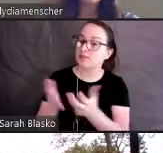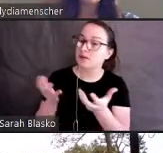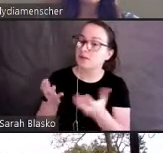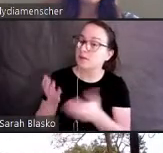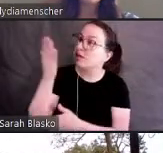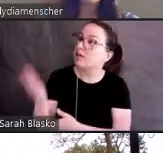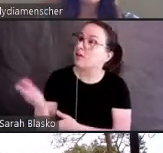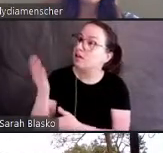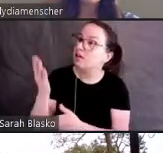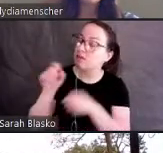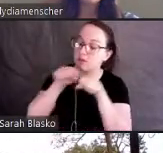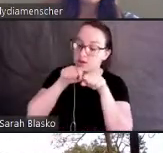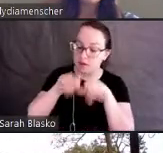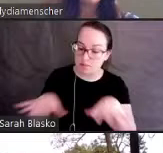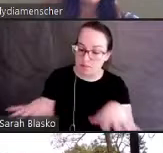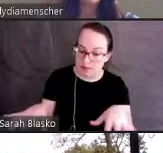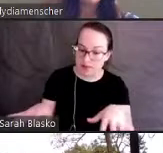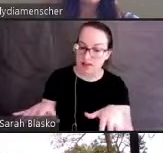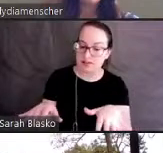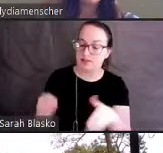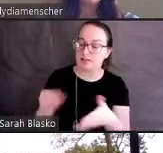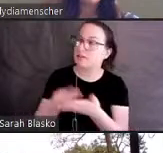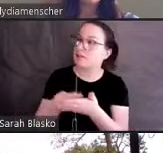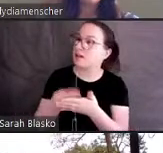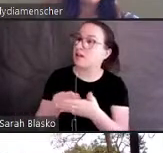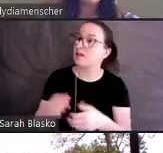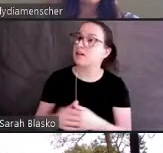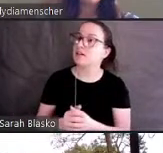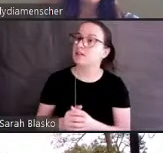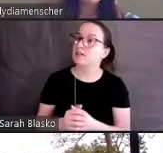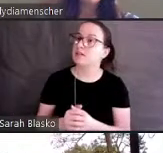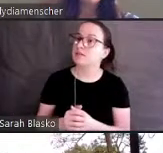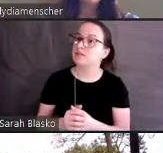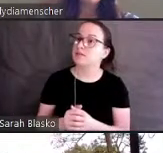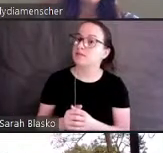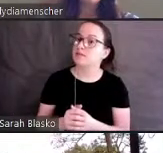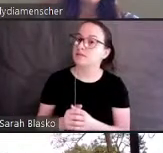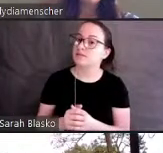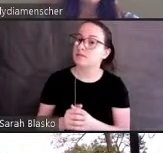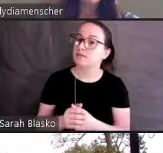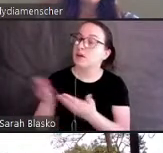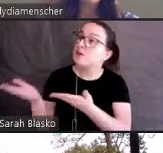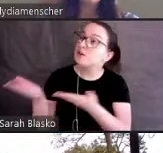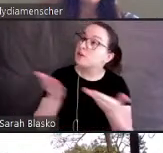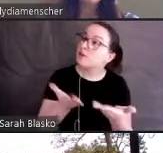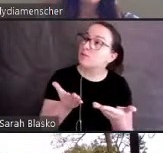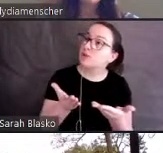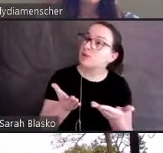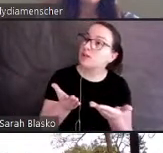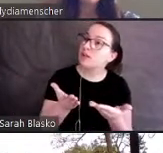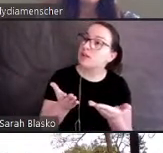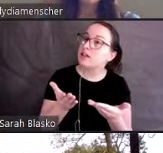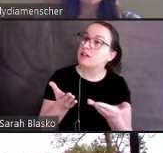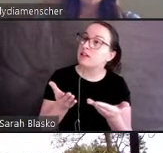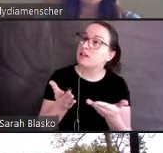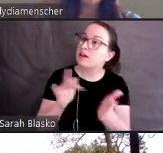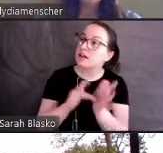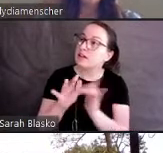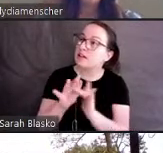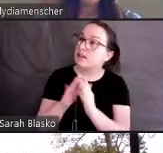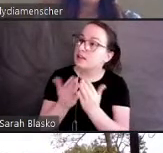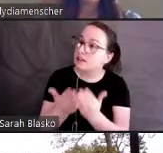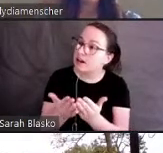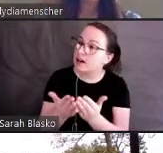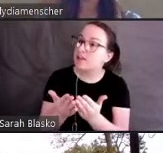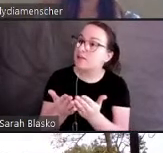it, wanting you to take the gospel to people that we will only meet in heaven because they're over in